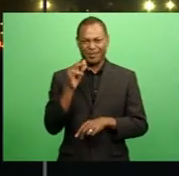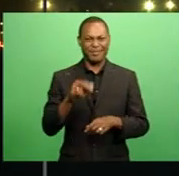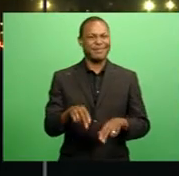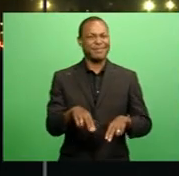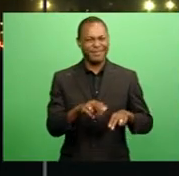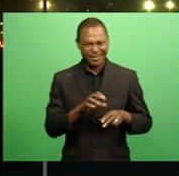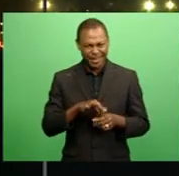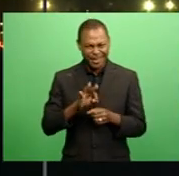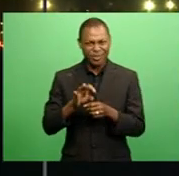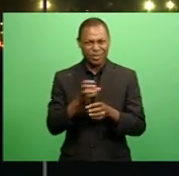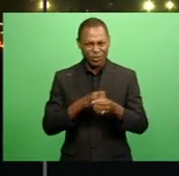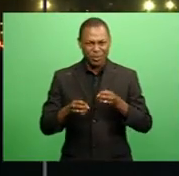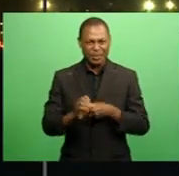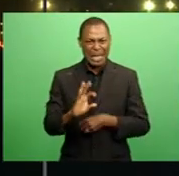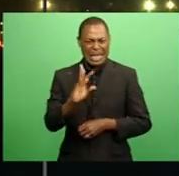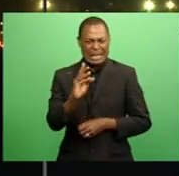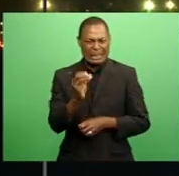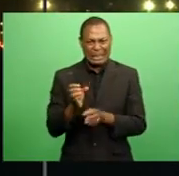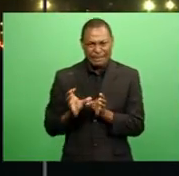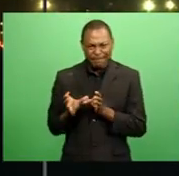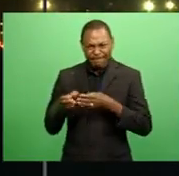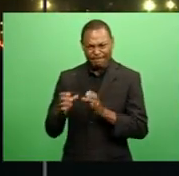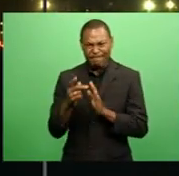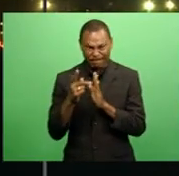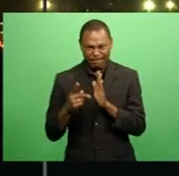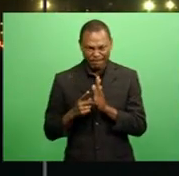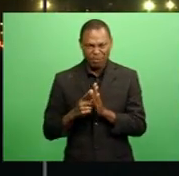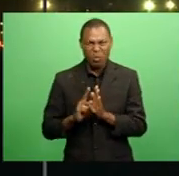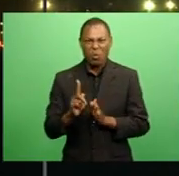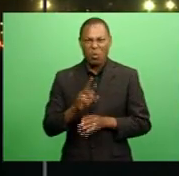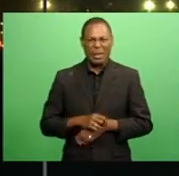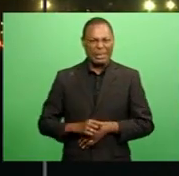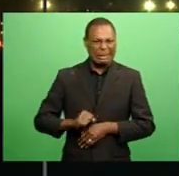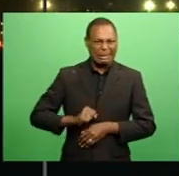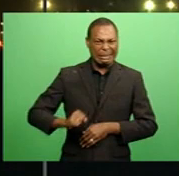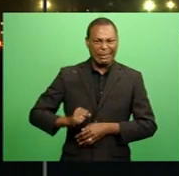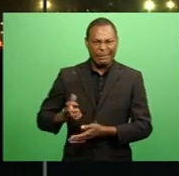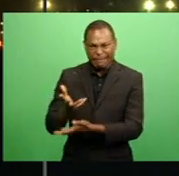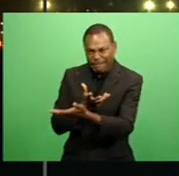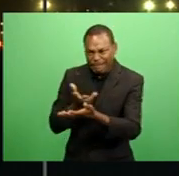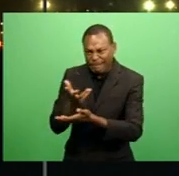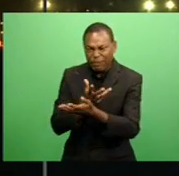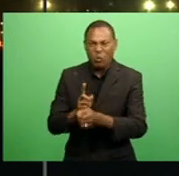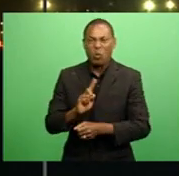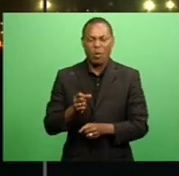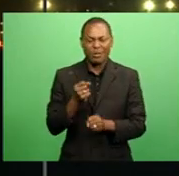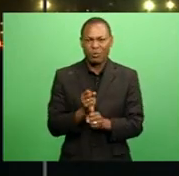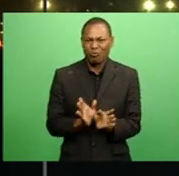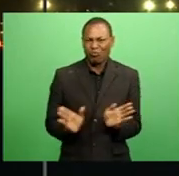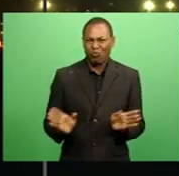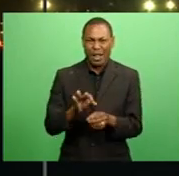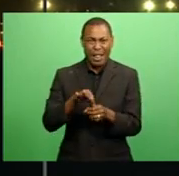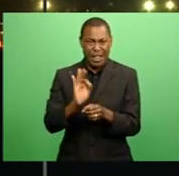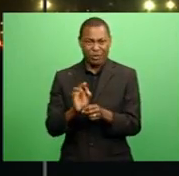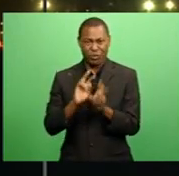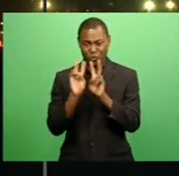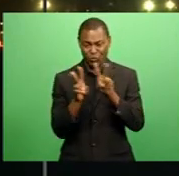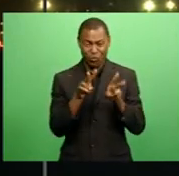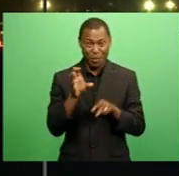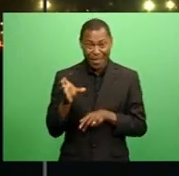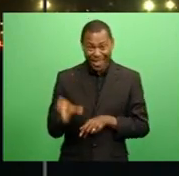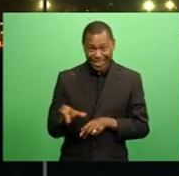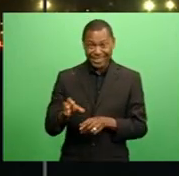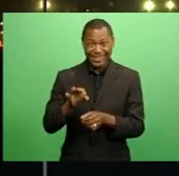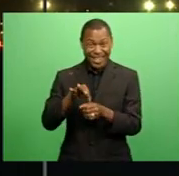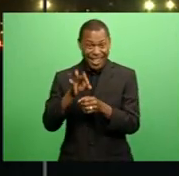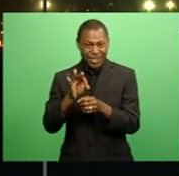revealed that some political parties are opposing efforts to collaborate and improve the conduct of general elections. Supervisor of Elections Muhammad